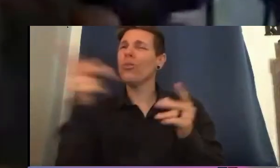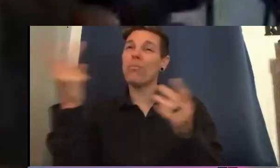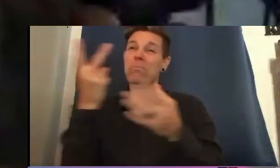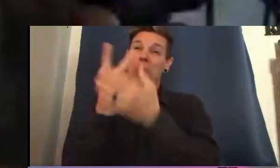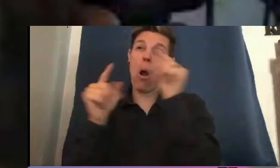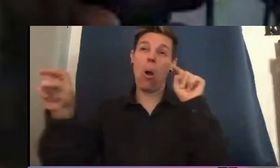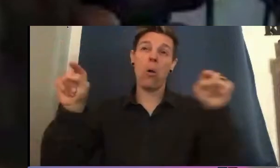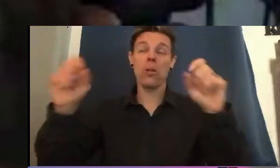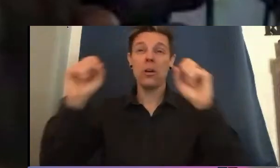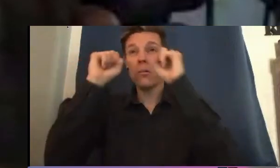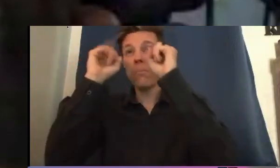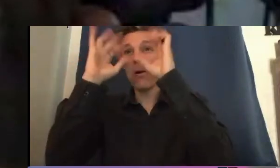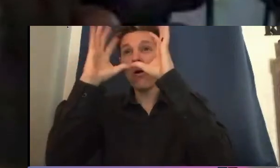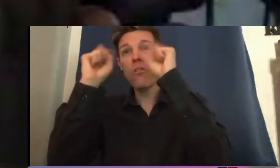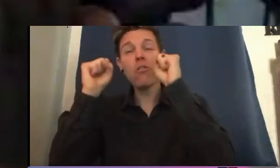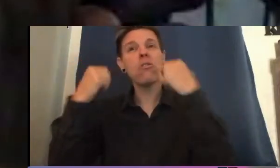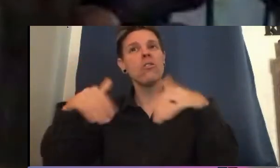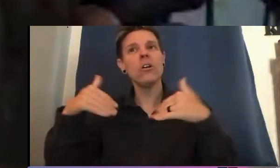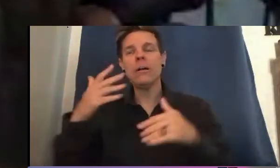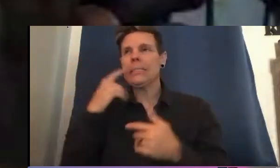needs of mental health, academic